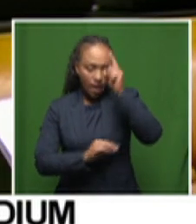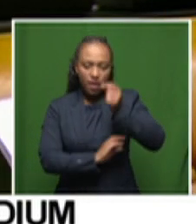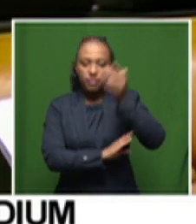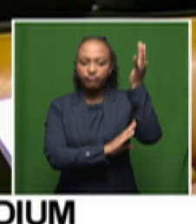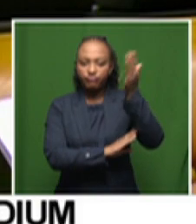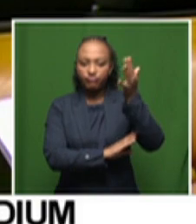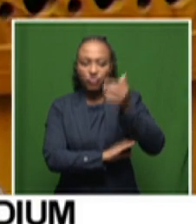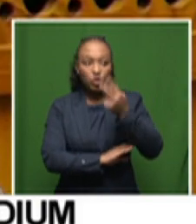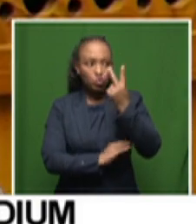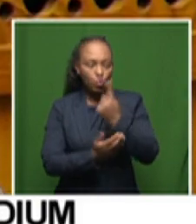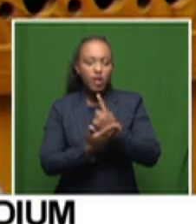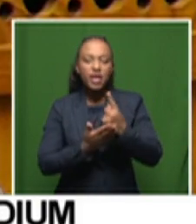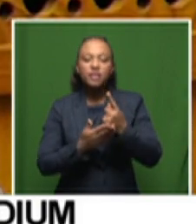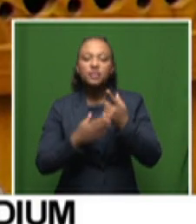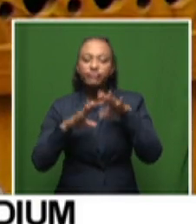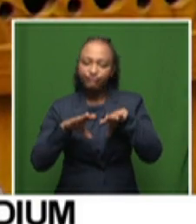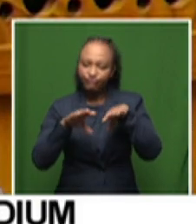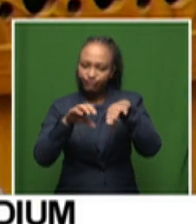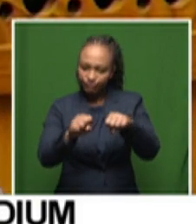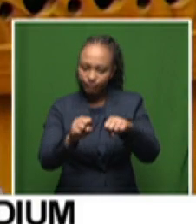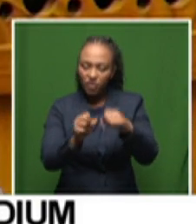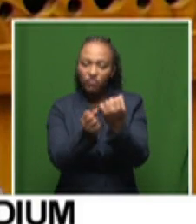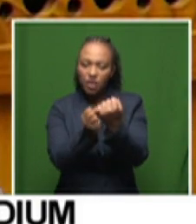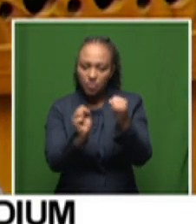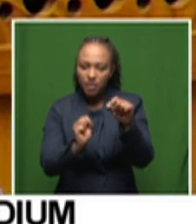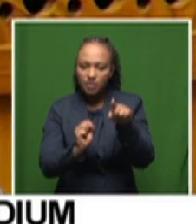Madiba challenged us to, and I quote,